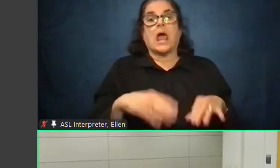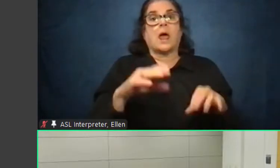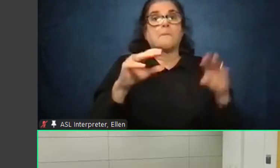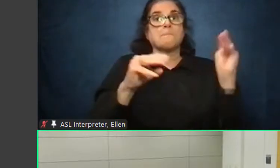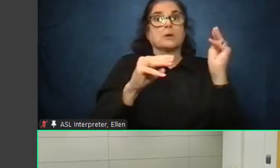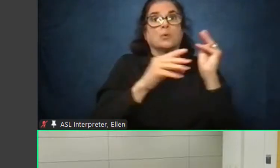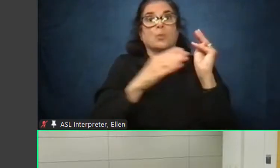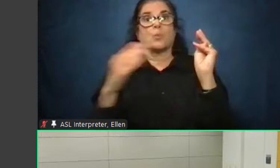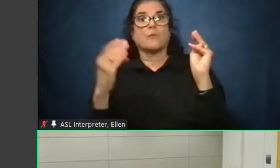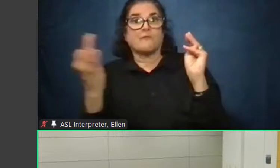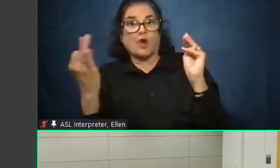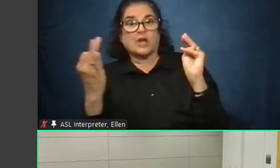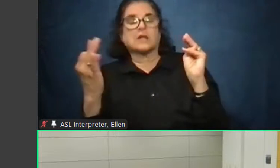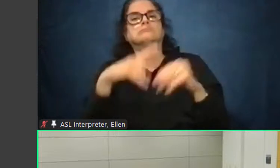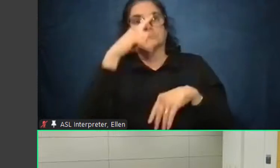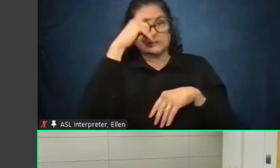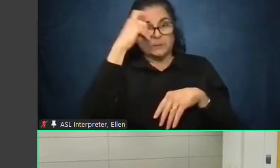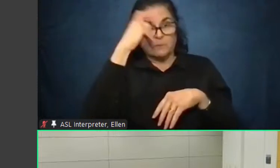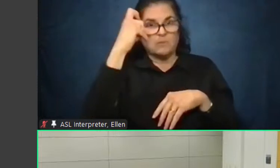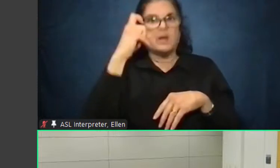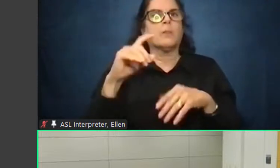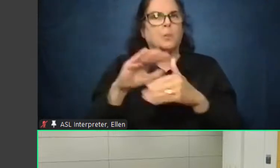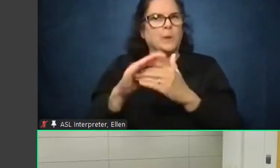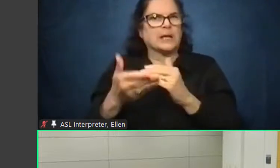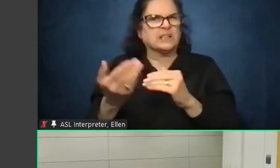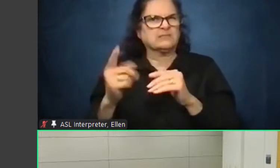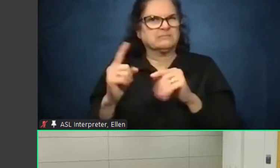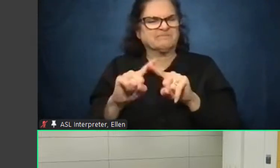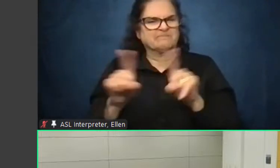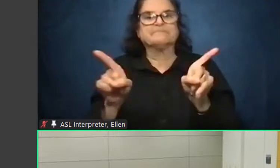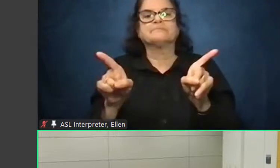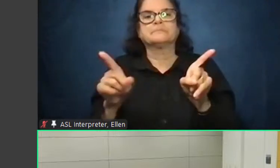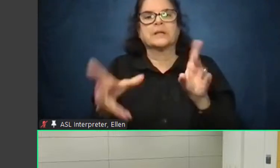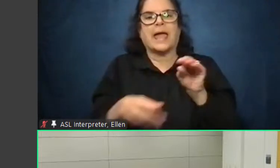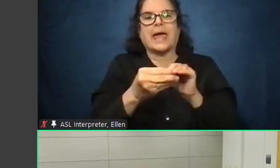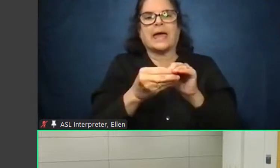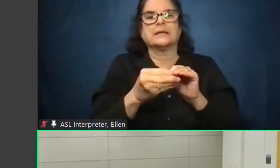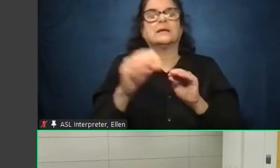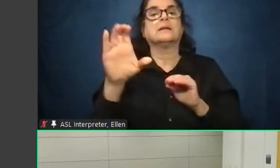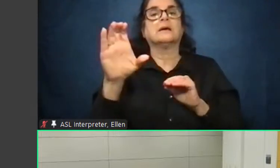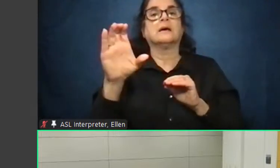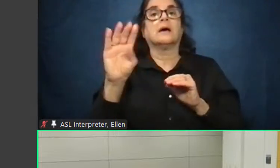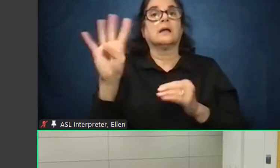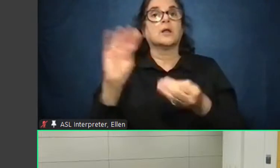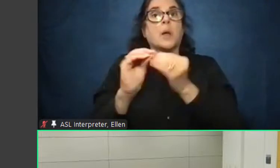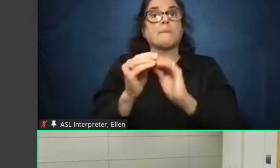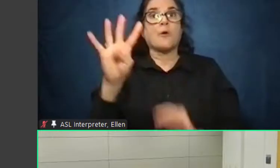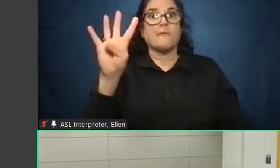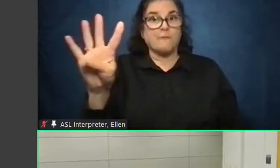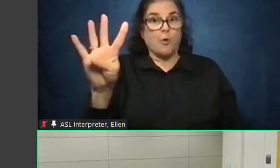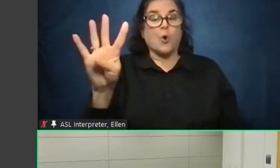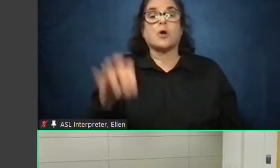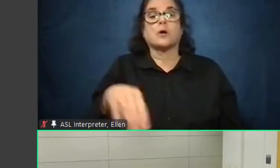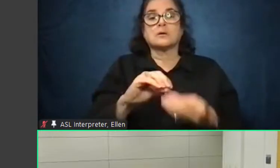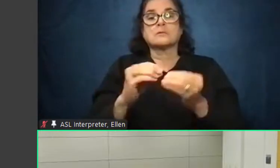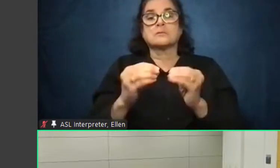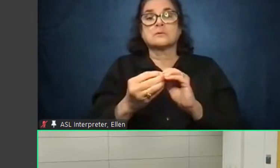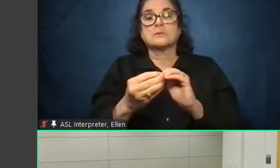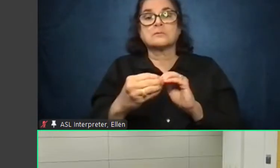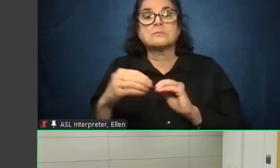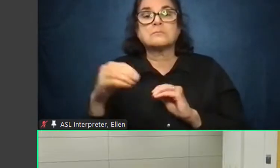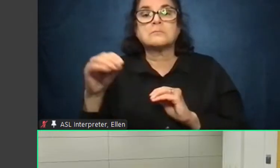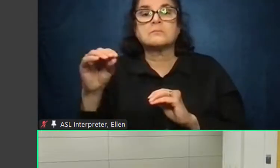on weekends. The summer routes that were added were the number 4, Cottage Grove, number 20, Madison, number 49, Western, and